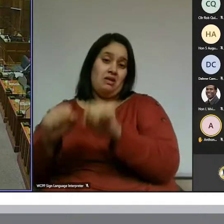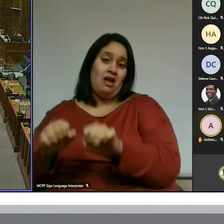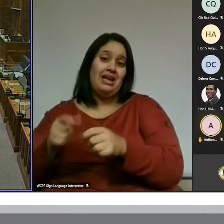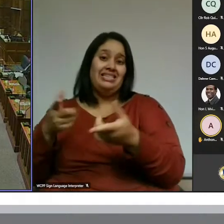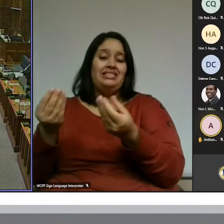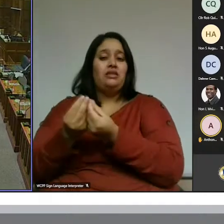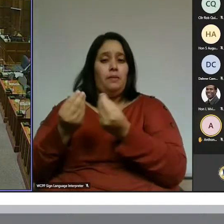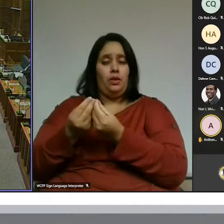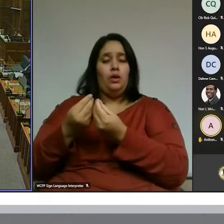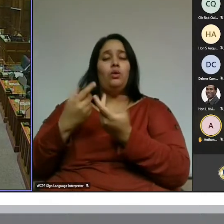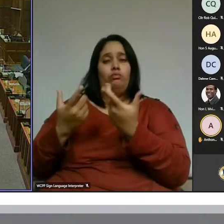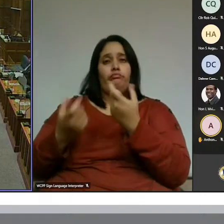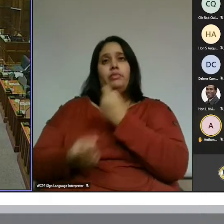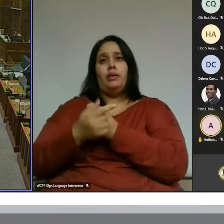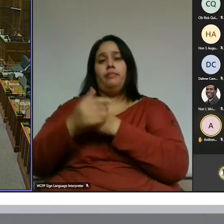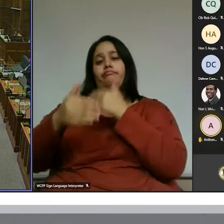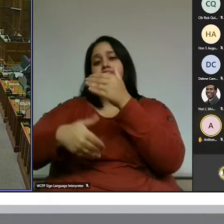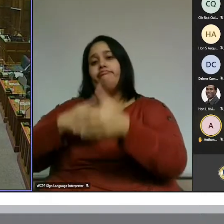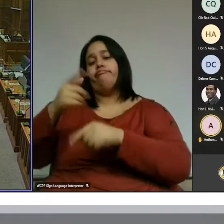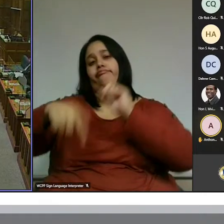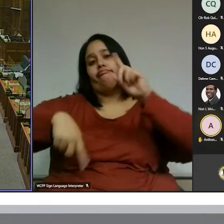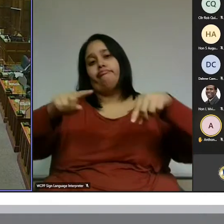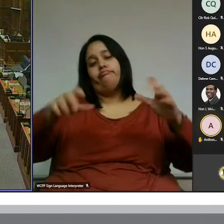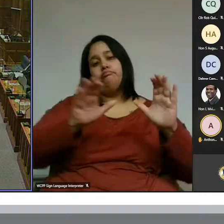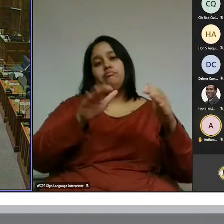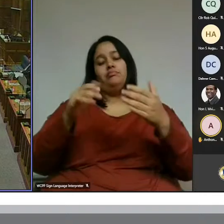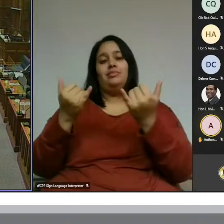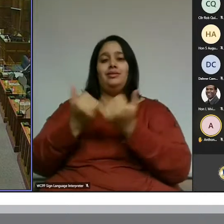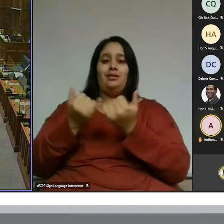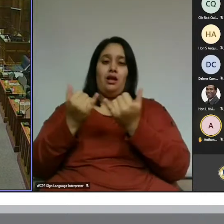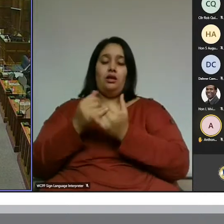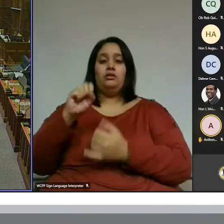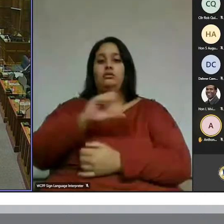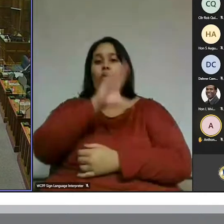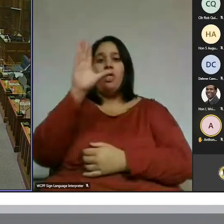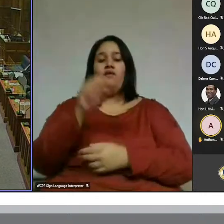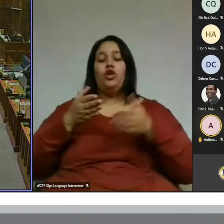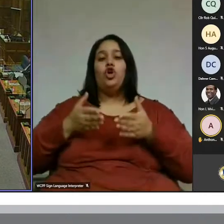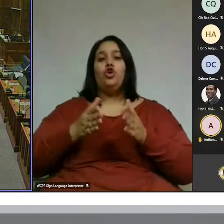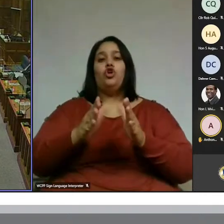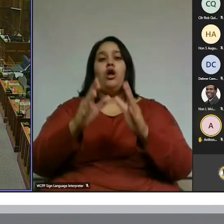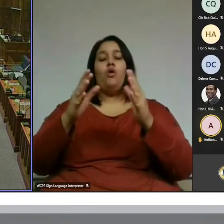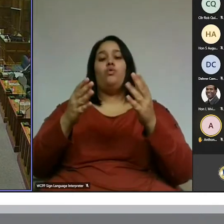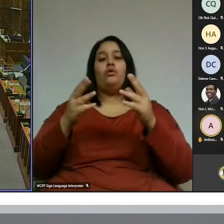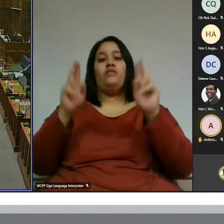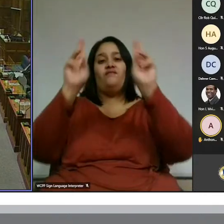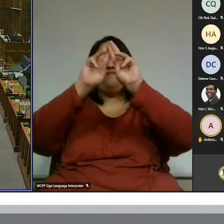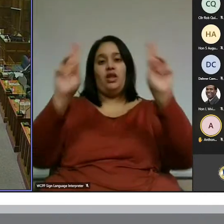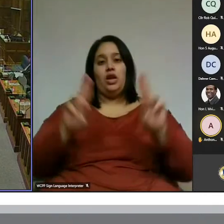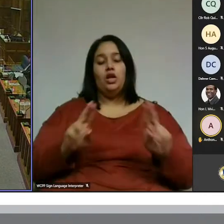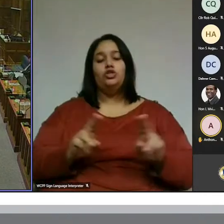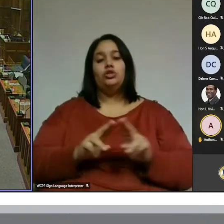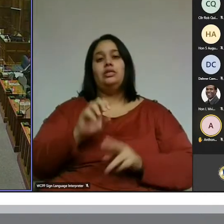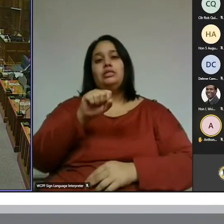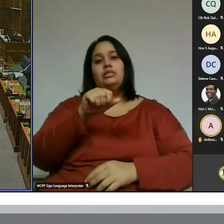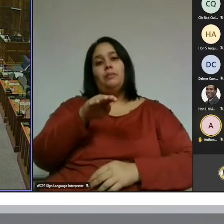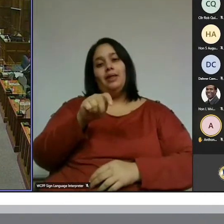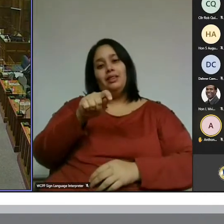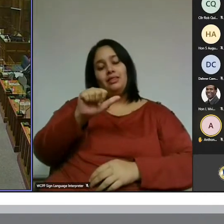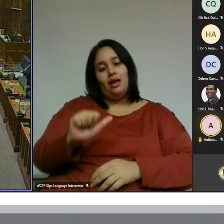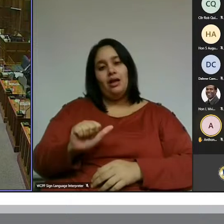that's happening through industries like the South African Road Federation and SABITA, the